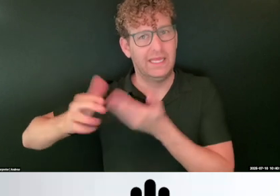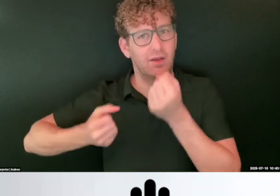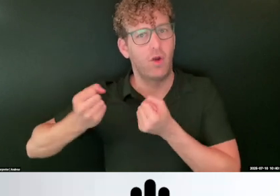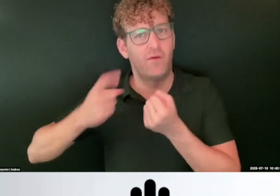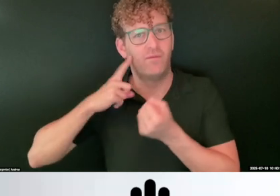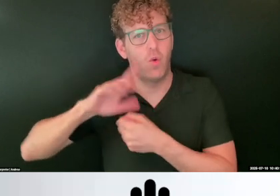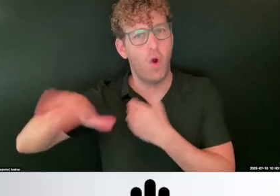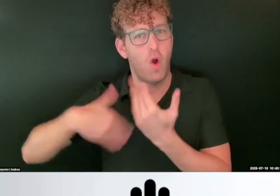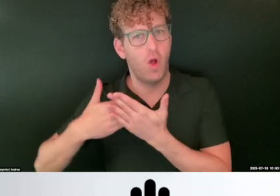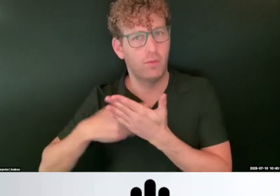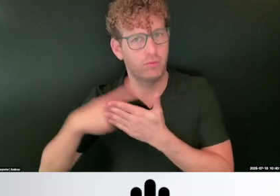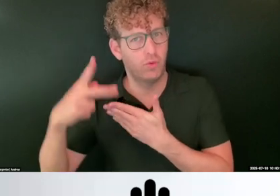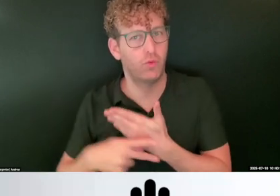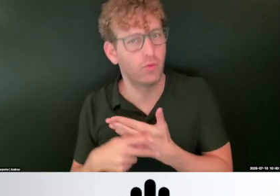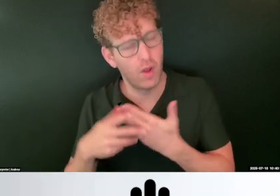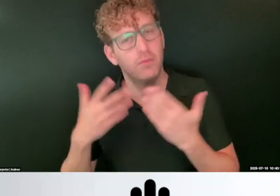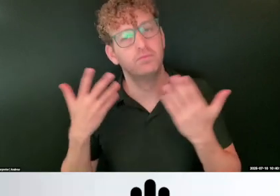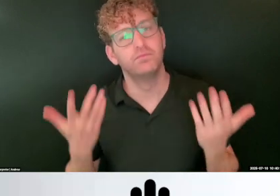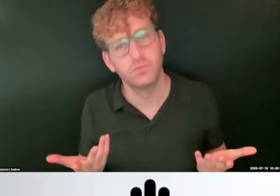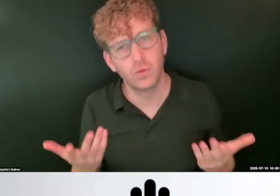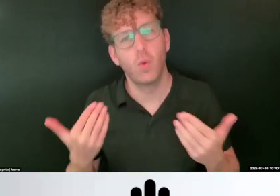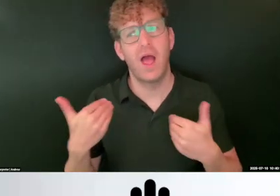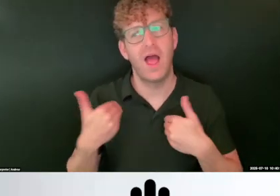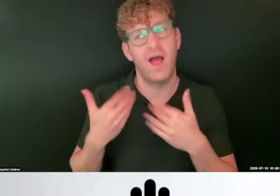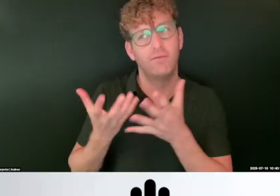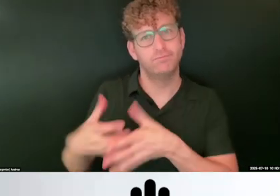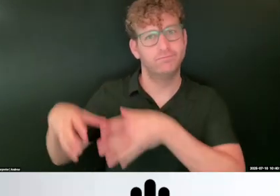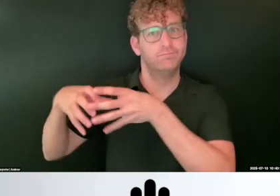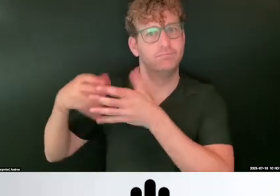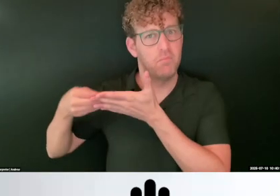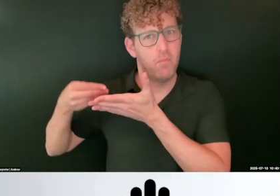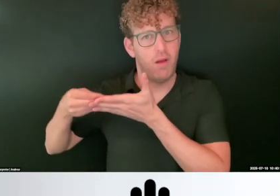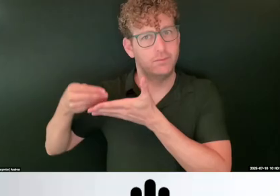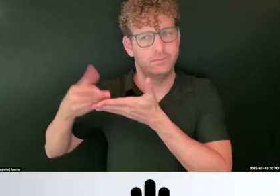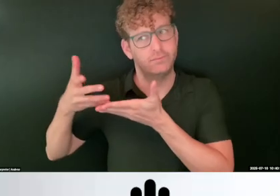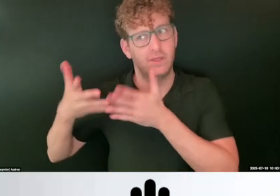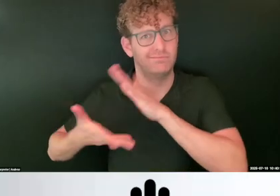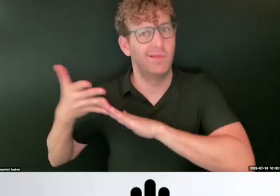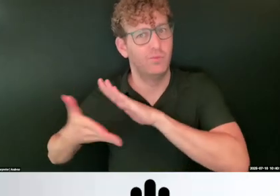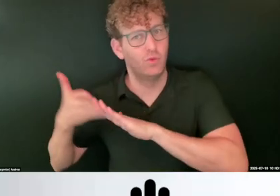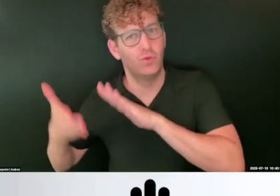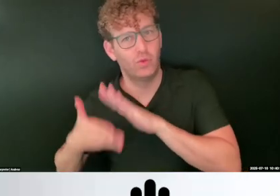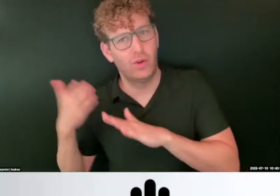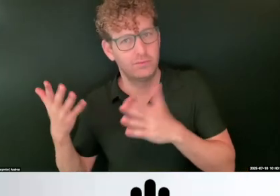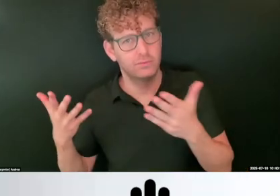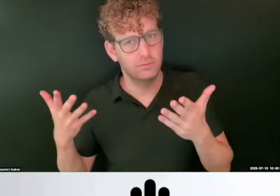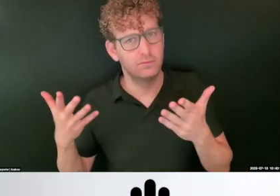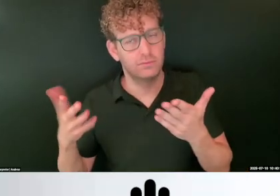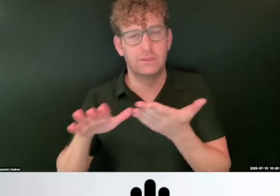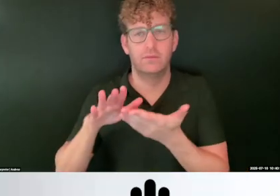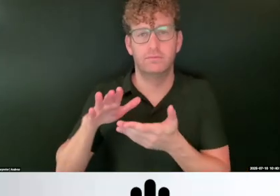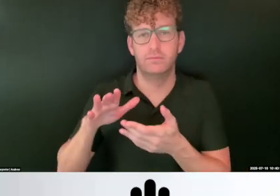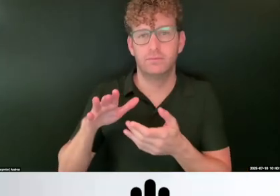pot that it still has to operate under the Carl Moyer, the